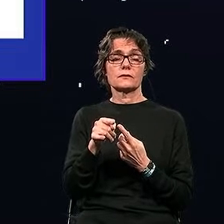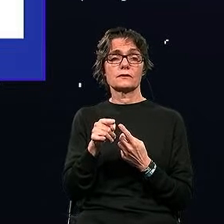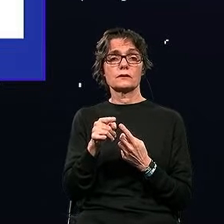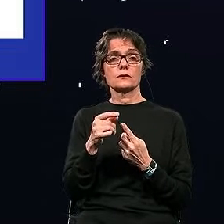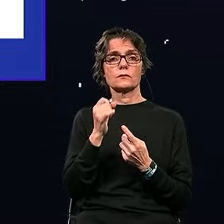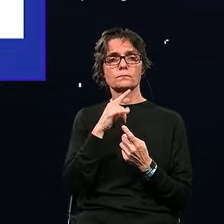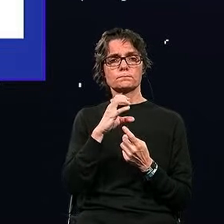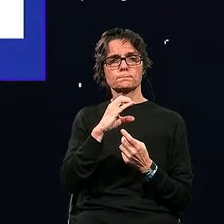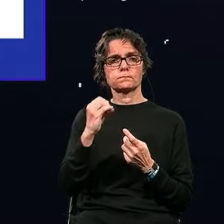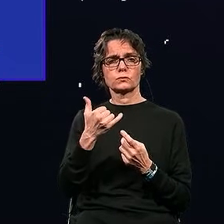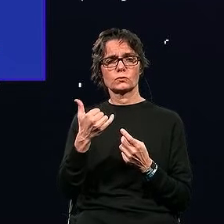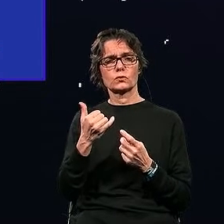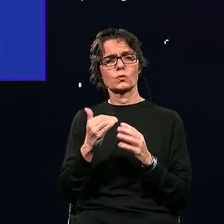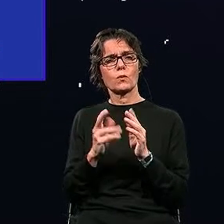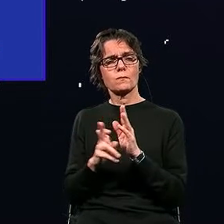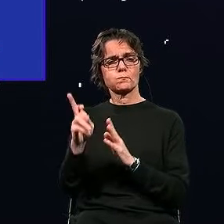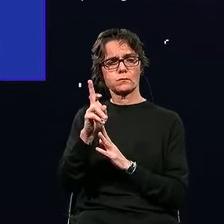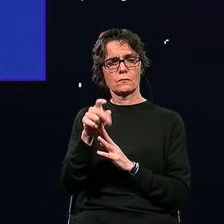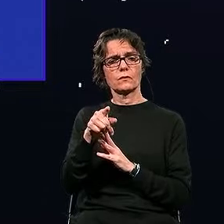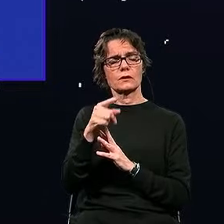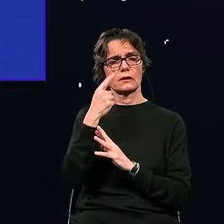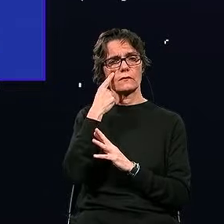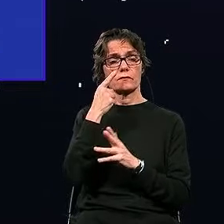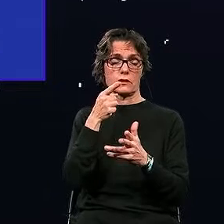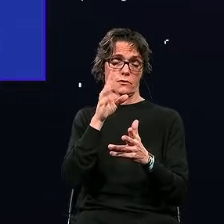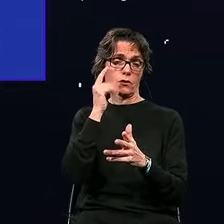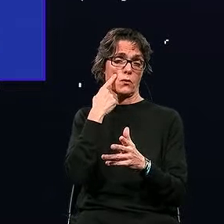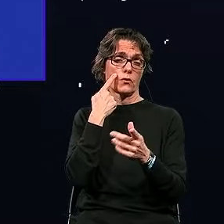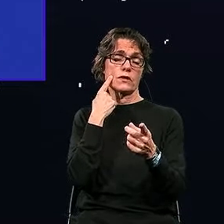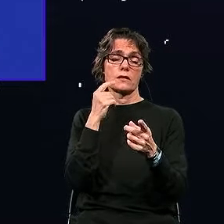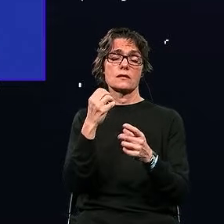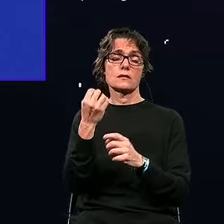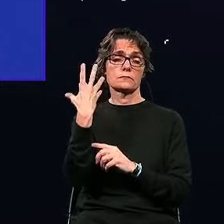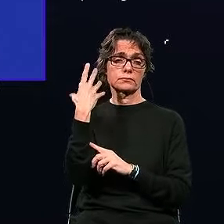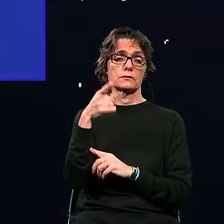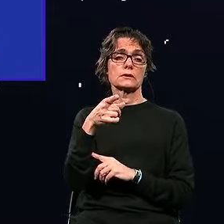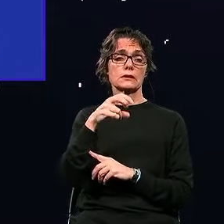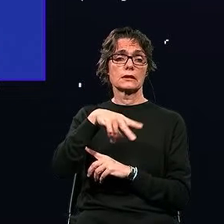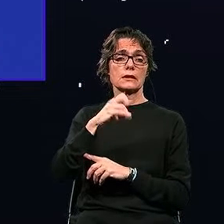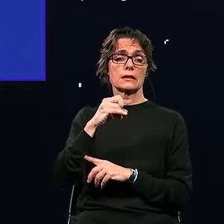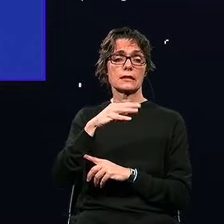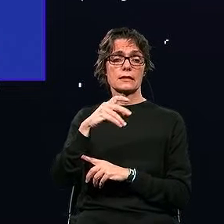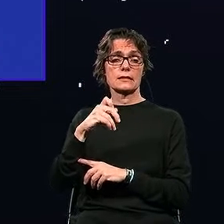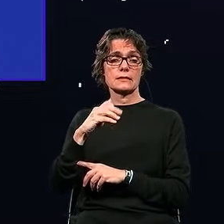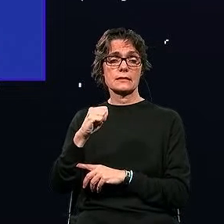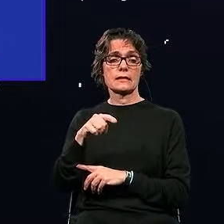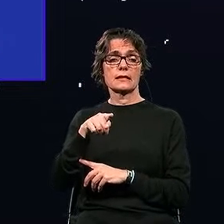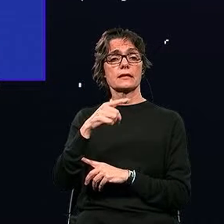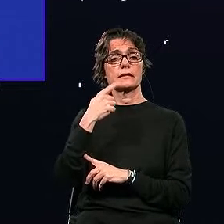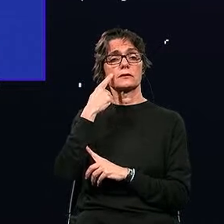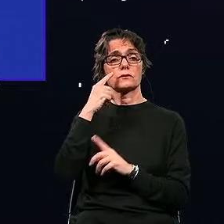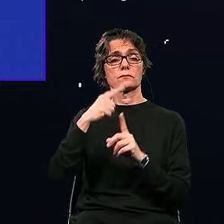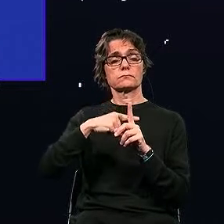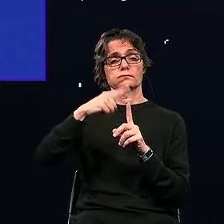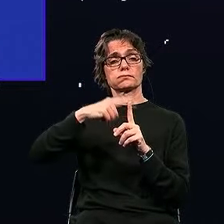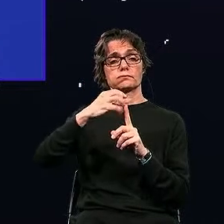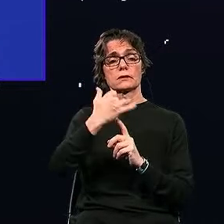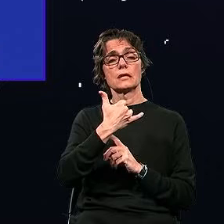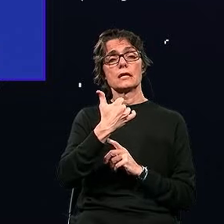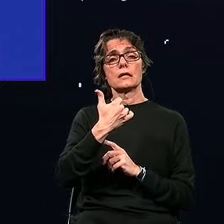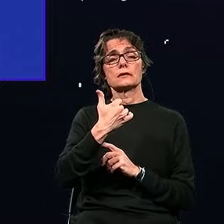concentration of CO2 in the atmosphere. I'm sure most of us have seen this chart, this historical NASA chart, showing CO2 levels within a